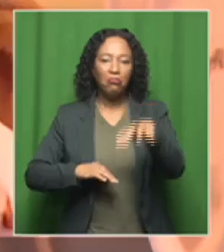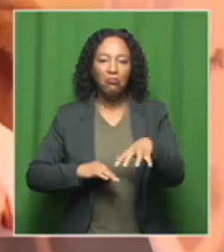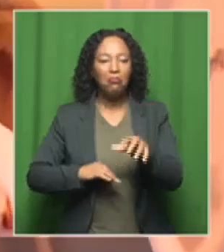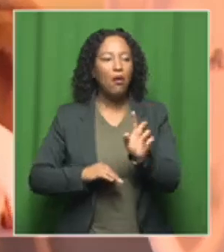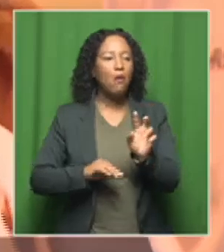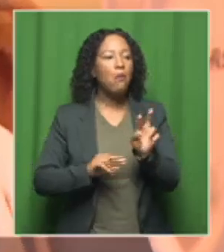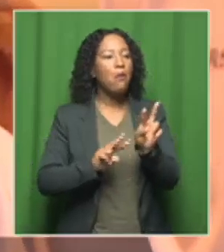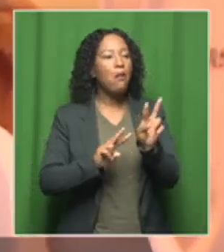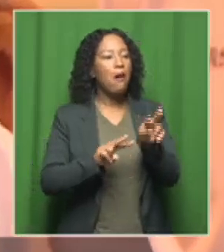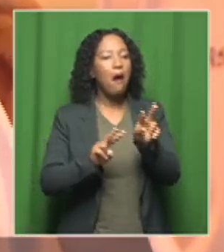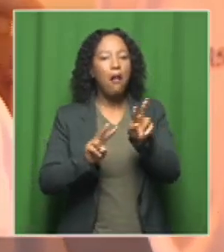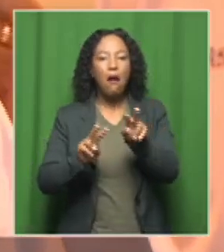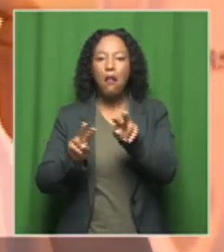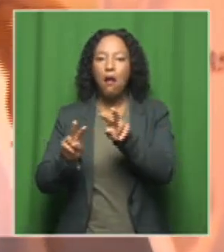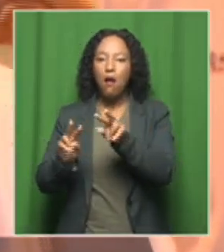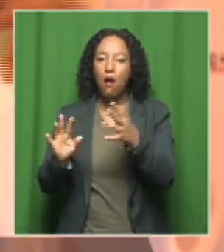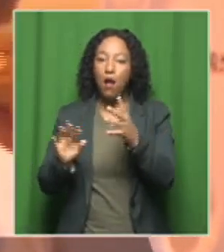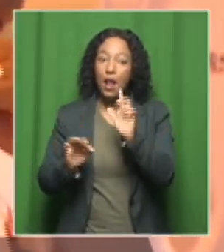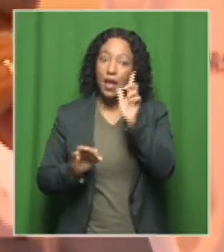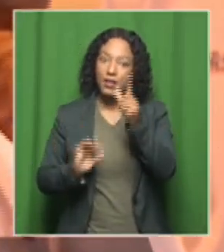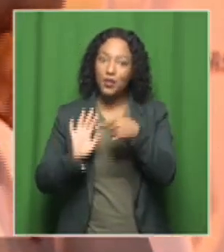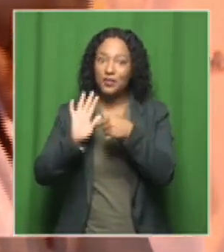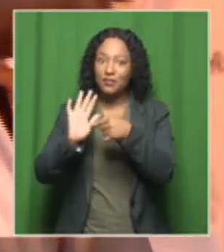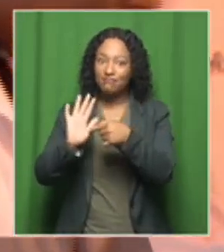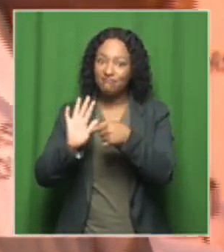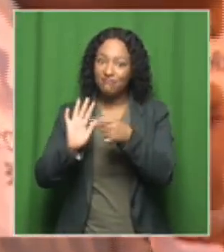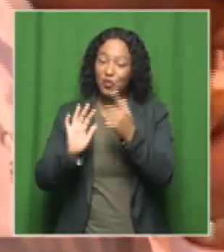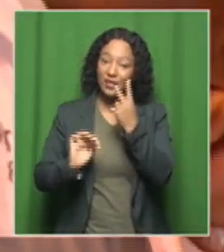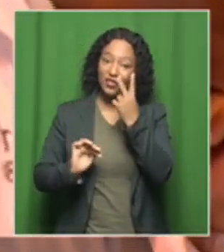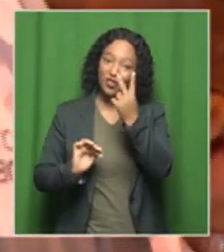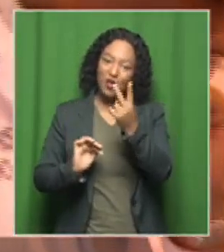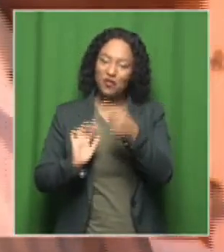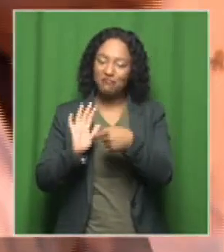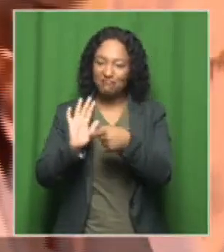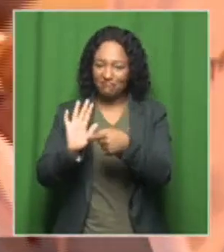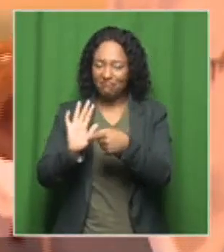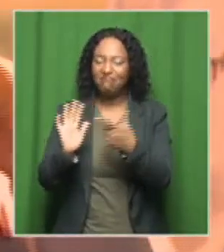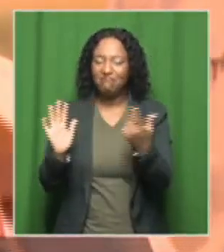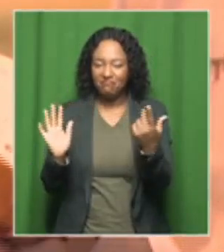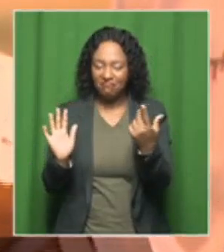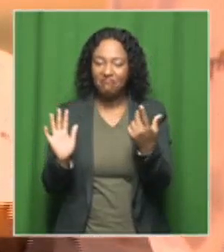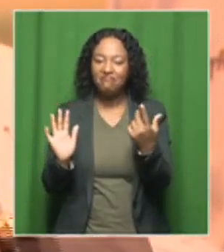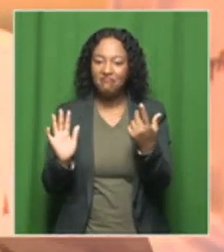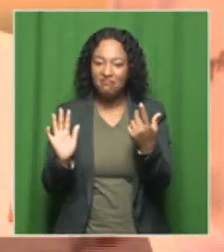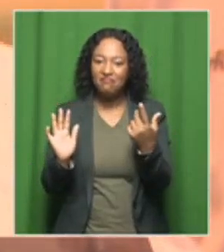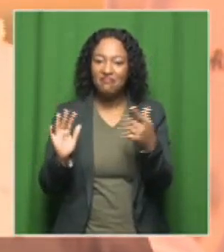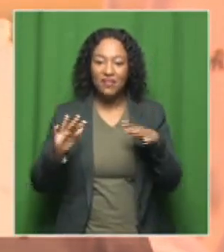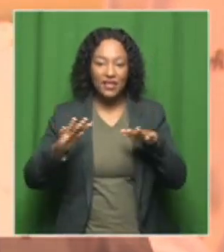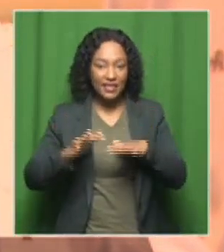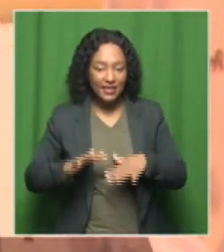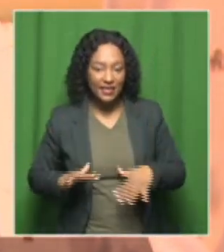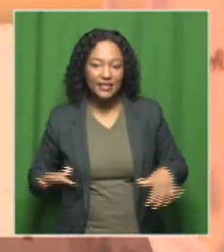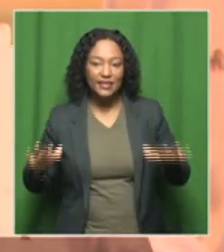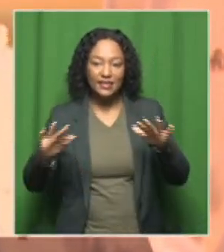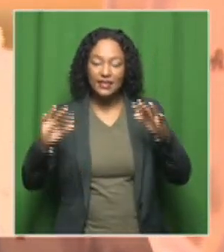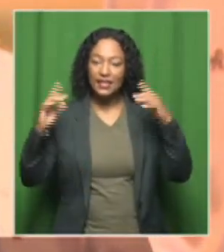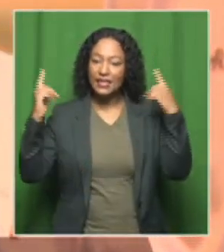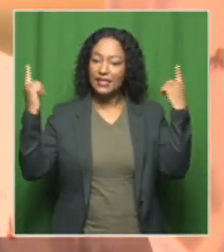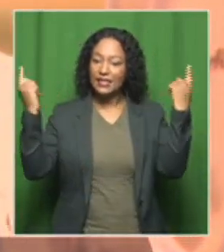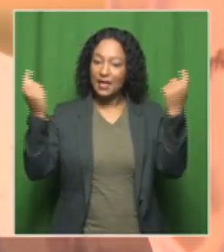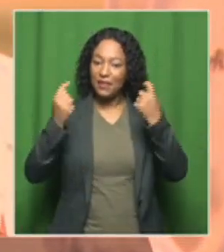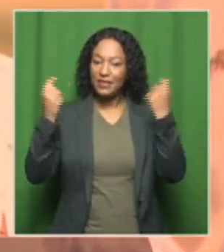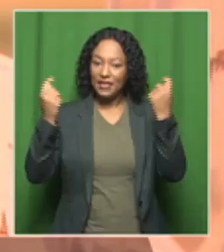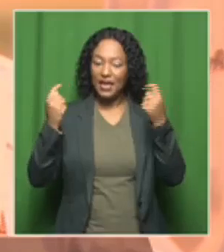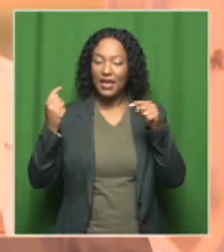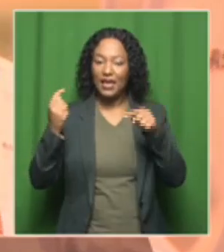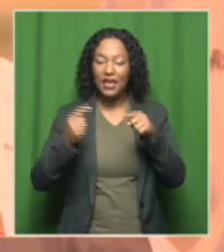it visually, later on, we'll show you what is happening here in the hub of this reactor. But we see those celebrations even from outside